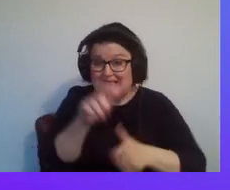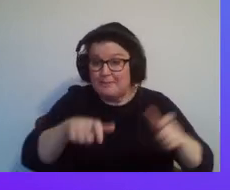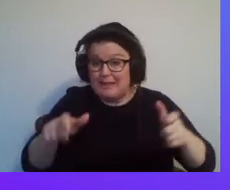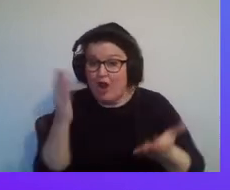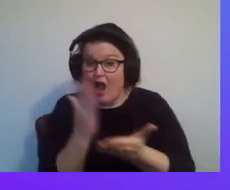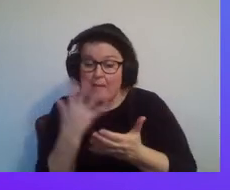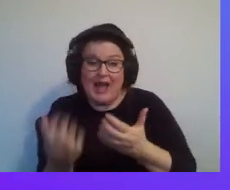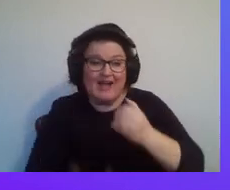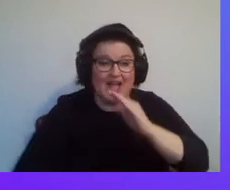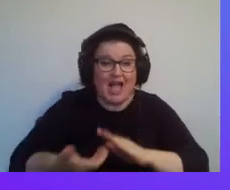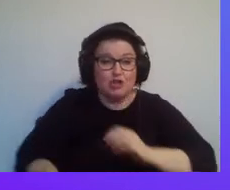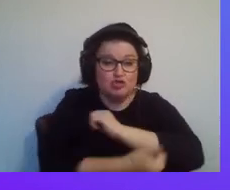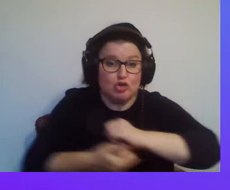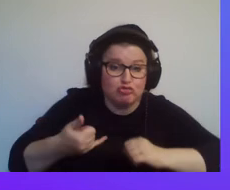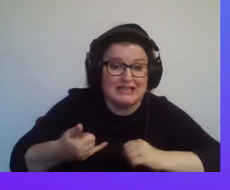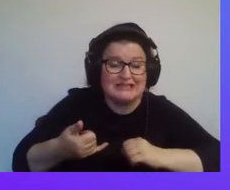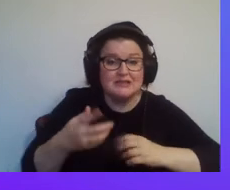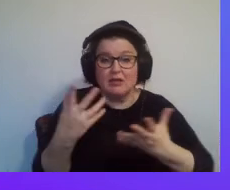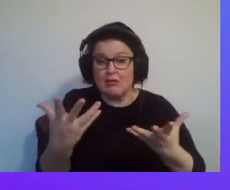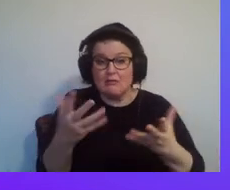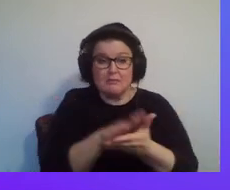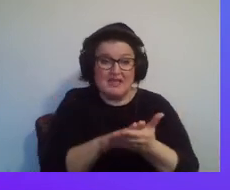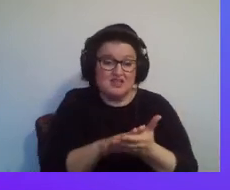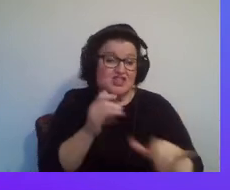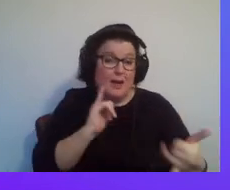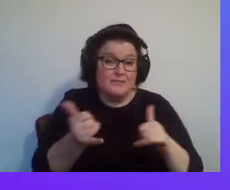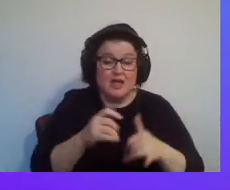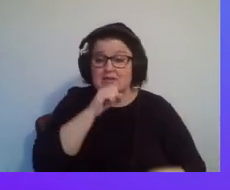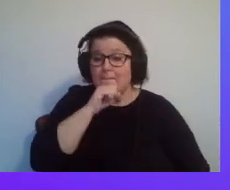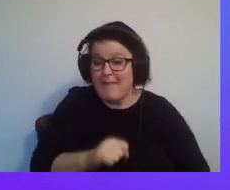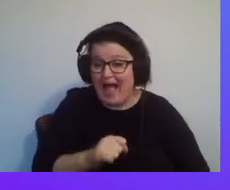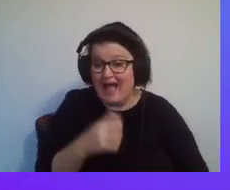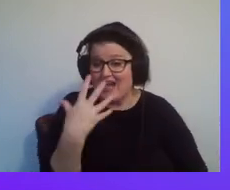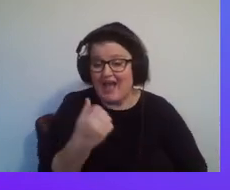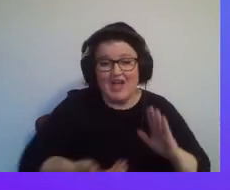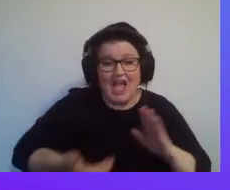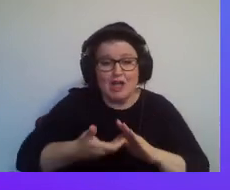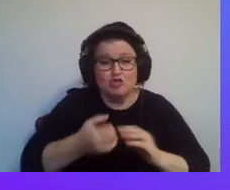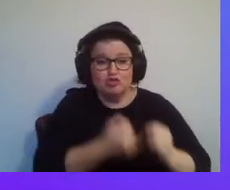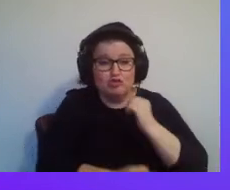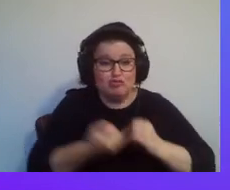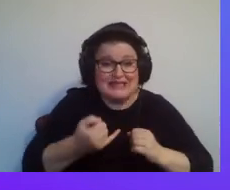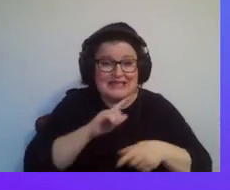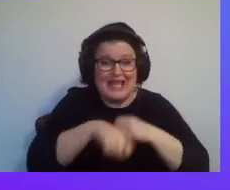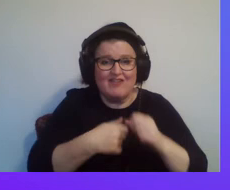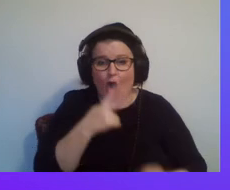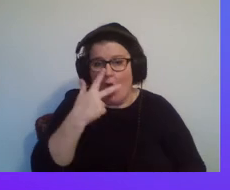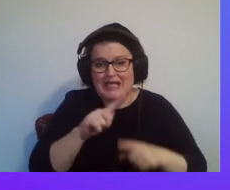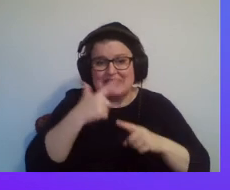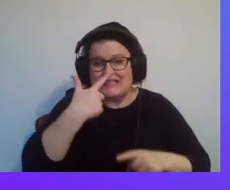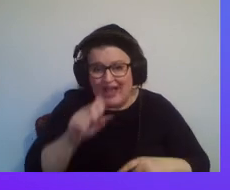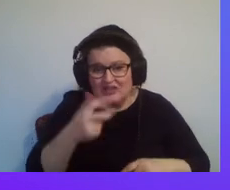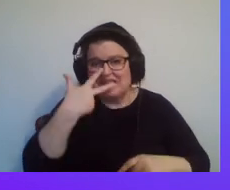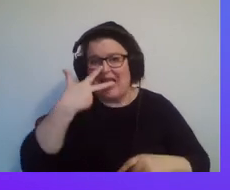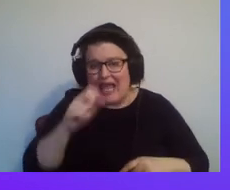it's men who we know have a higher risk of dying than women should be getting it if they're over 70, 80, et cetera. If